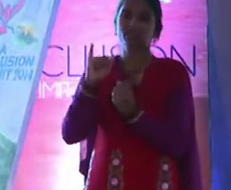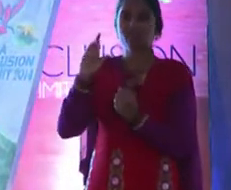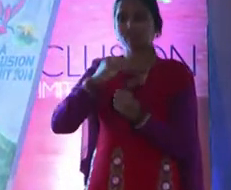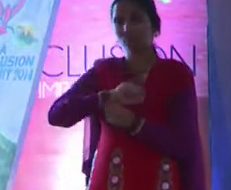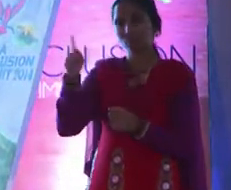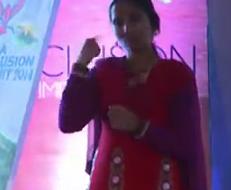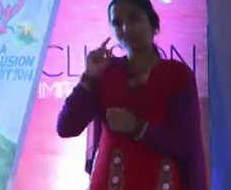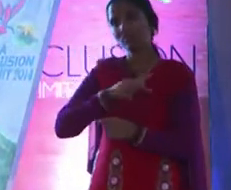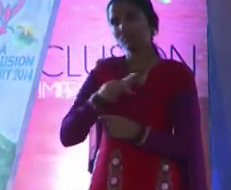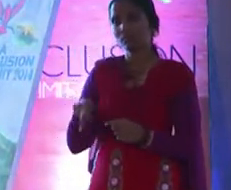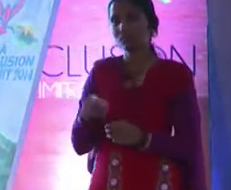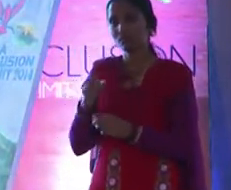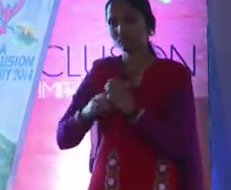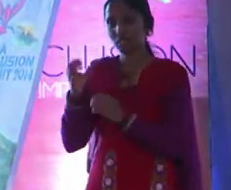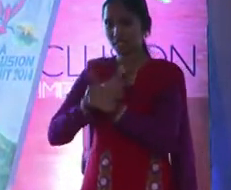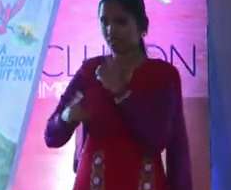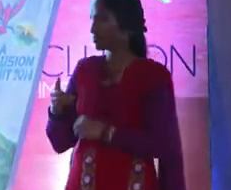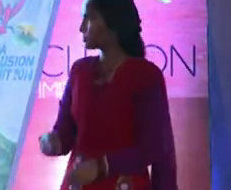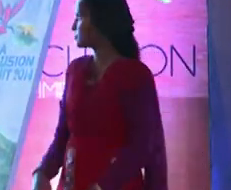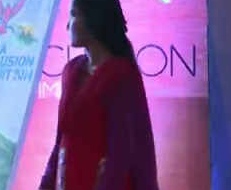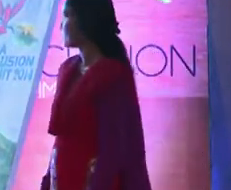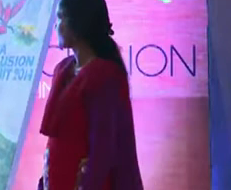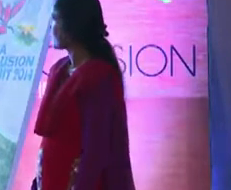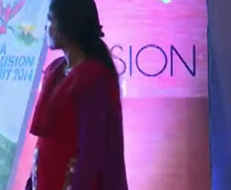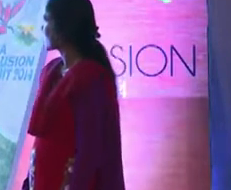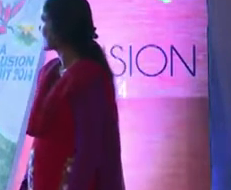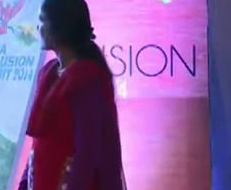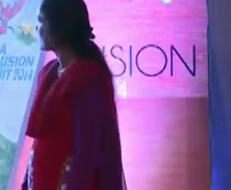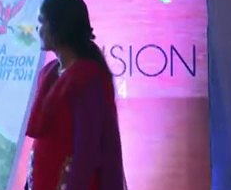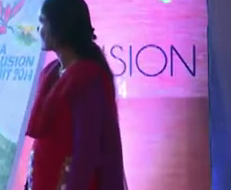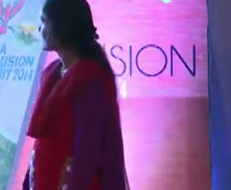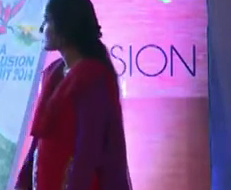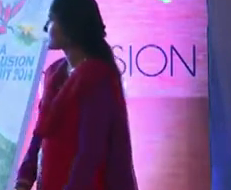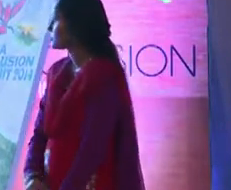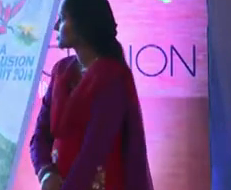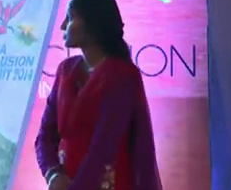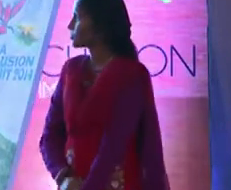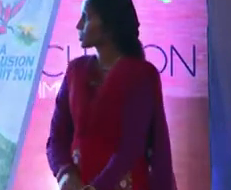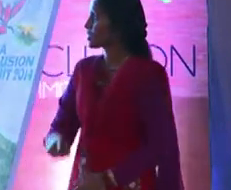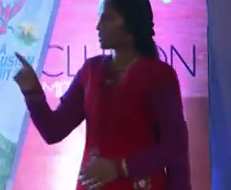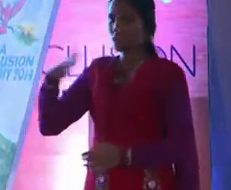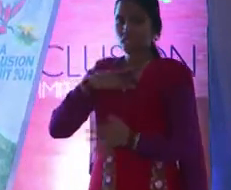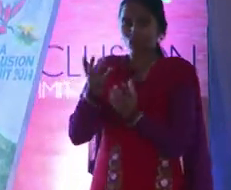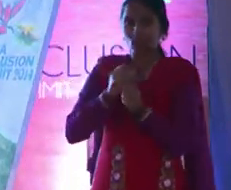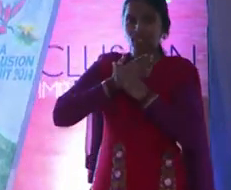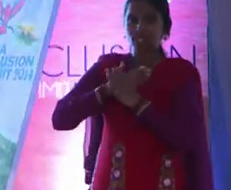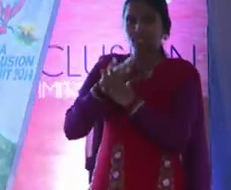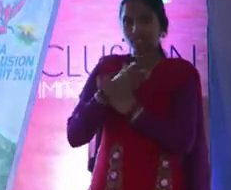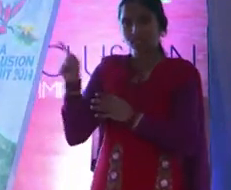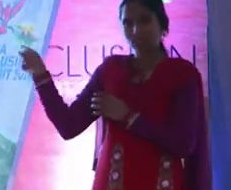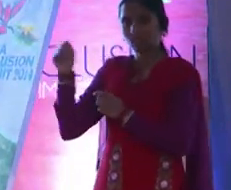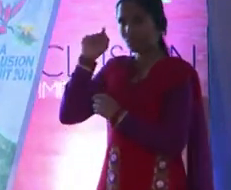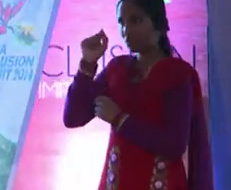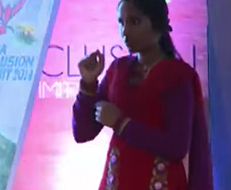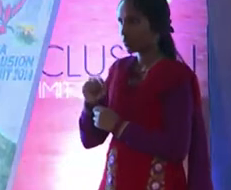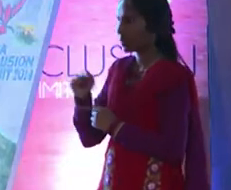I have a lot of detail with me, which I will, of course, not take up. This is another point on which I would like to stress the awareness